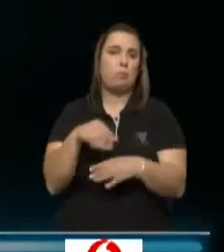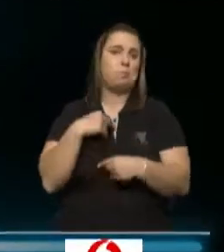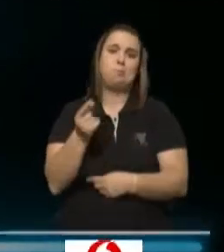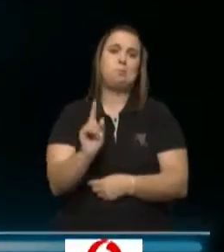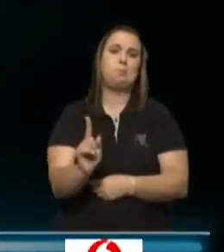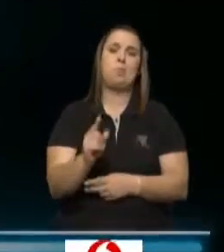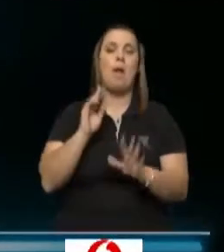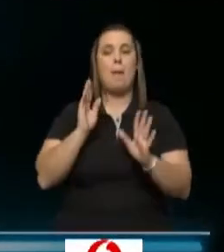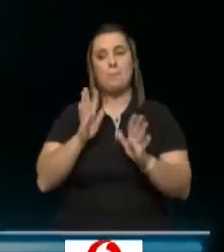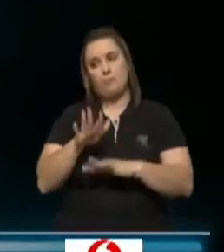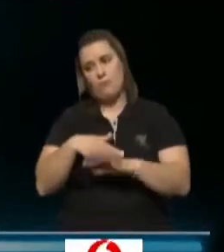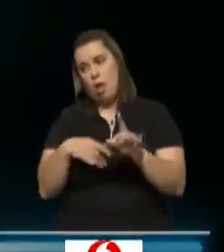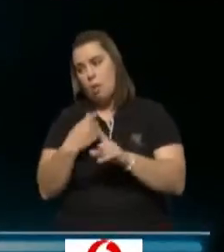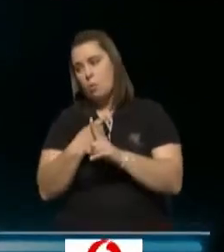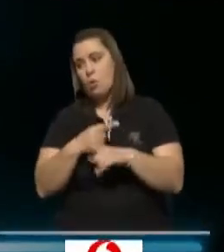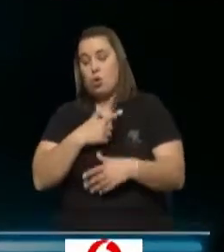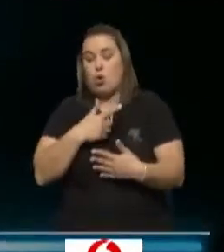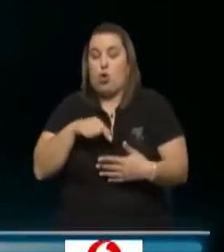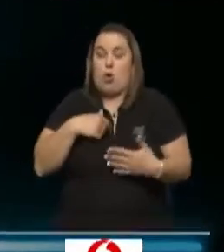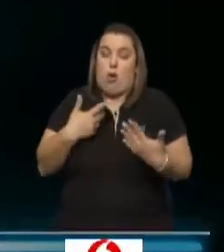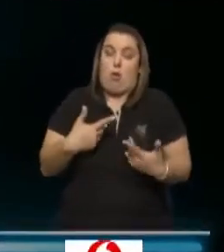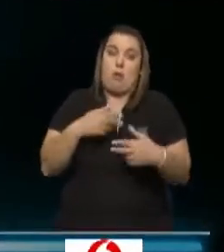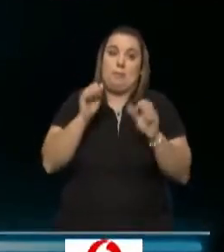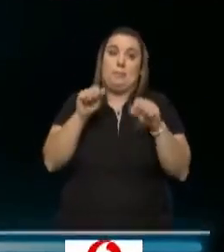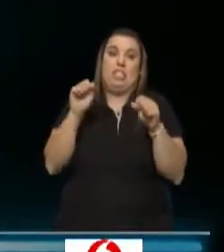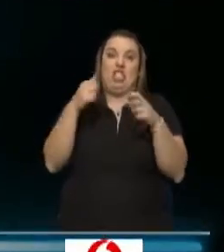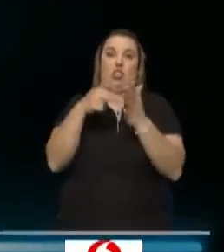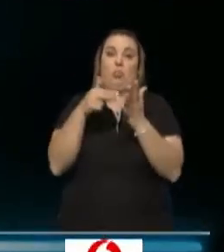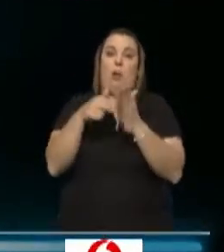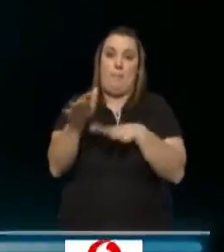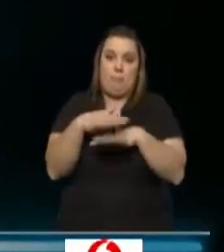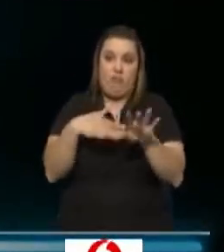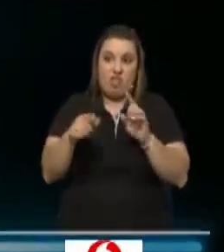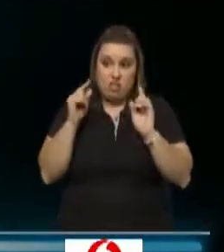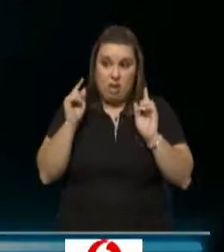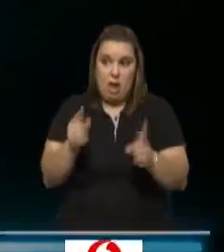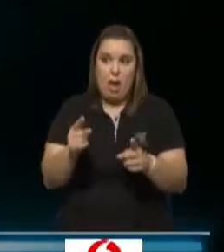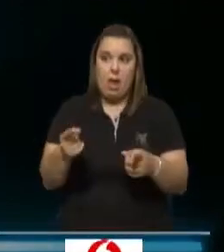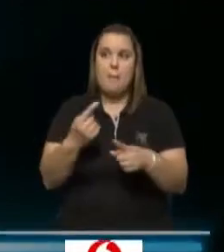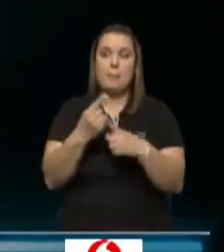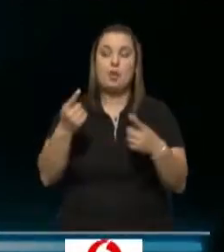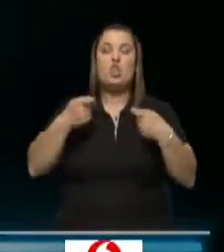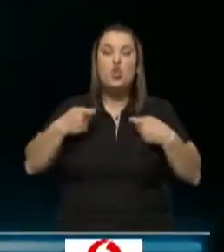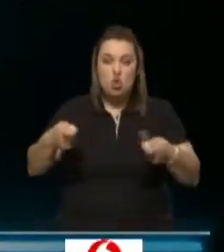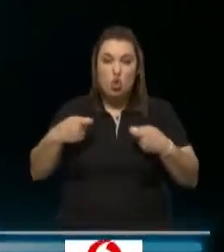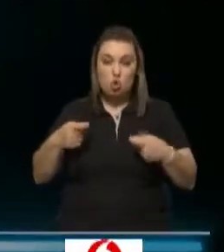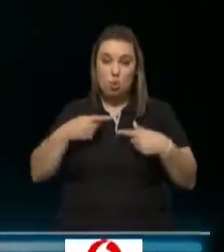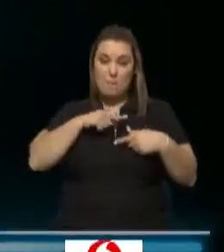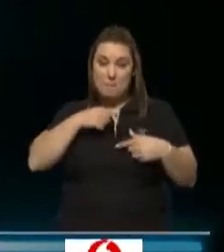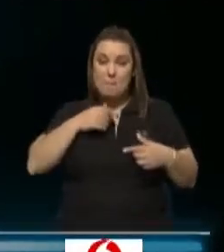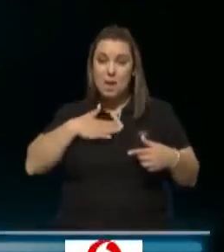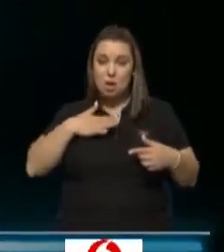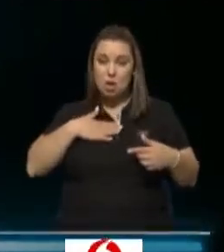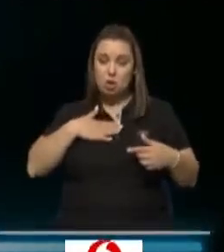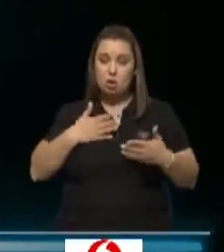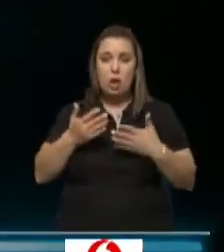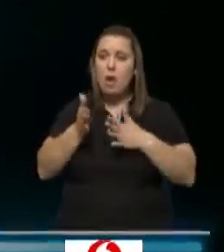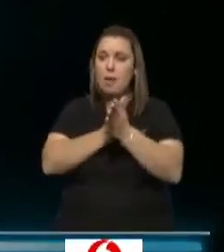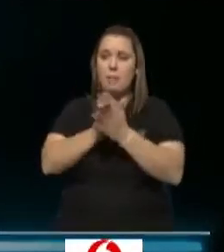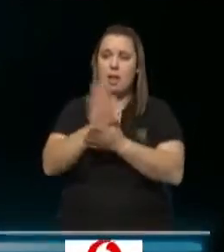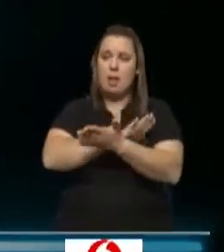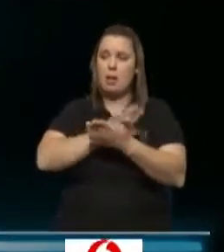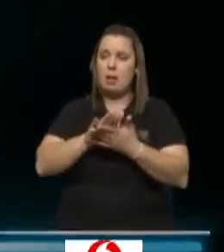about it because this is unacceptable. And let's hope they do something, for heaven's sake, because the cost for